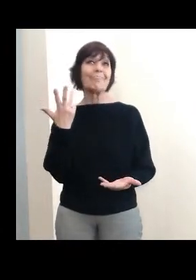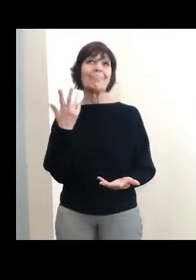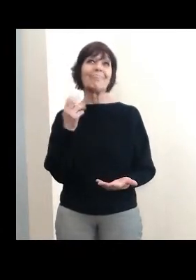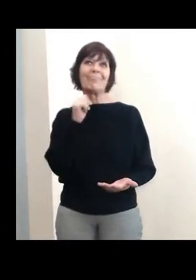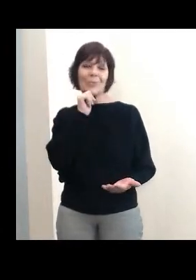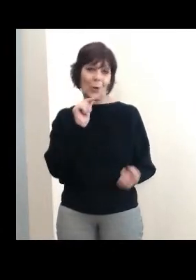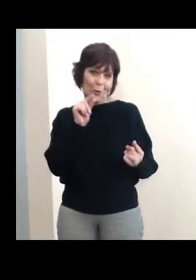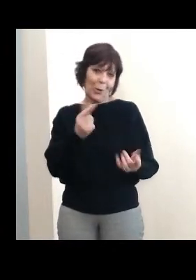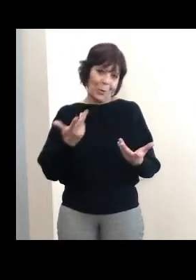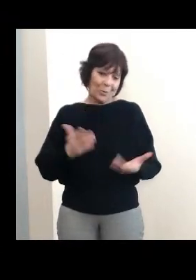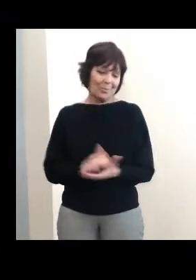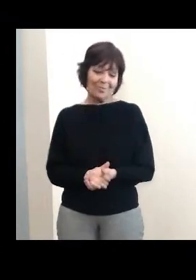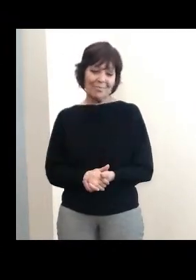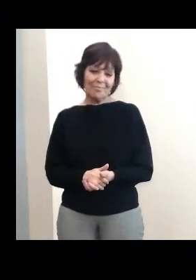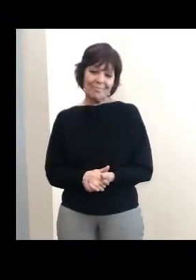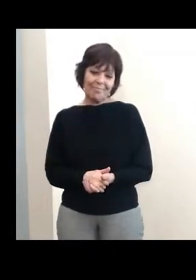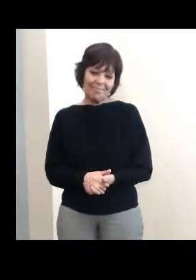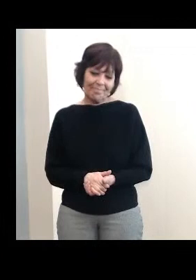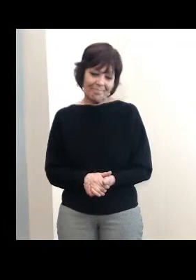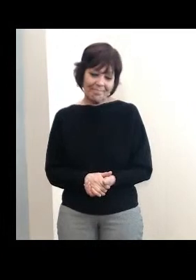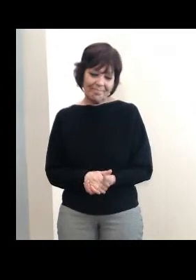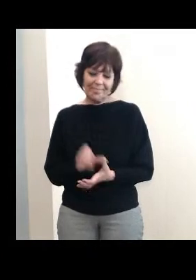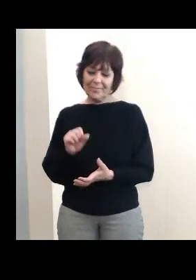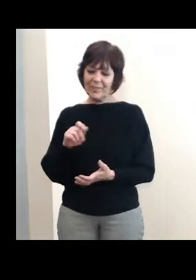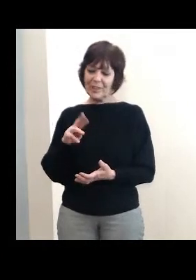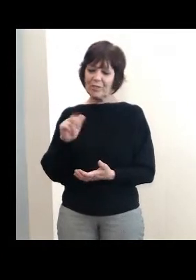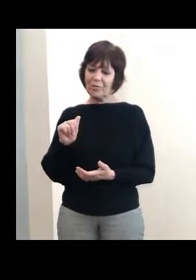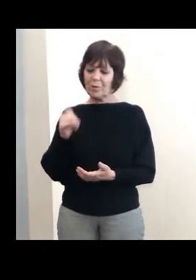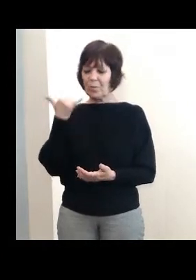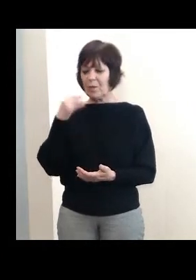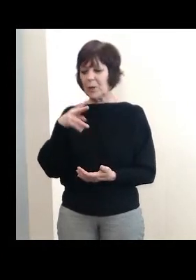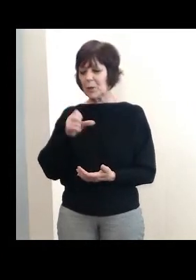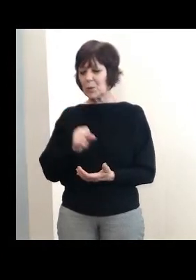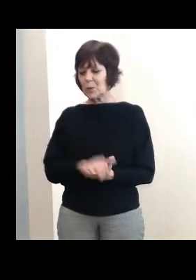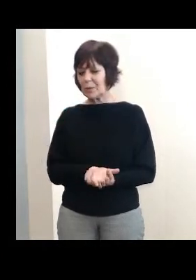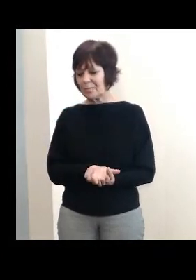taking advantage of it. Sandra Tan, the Buffalo News.